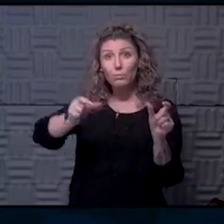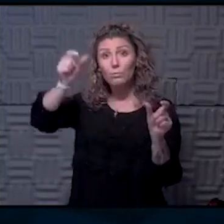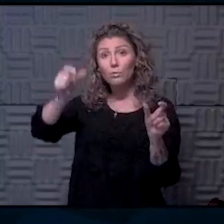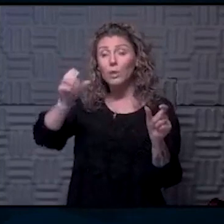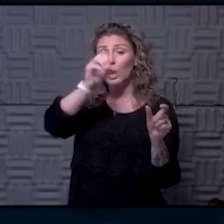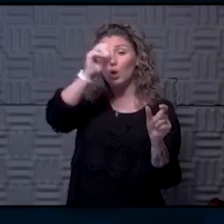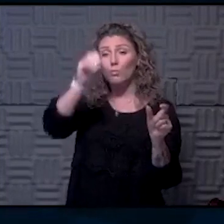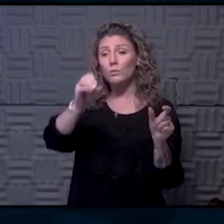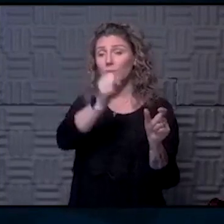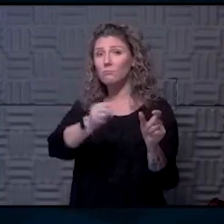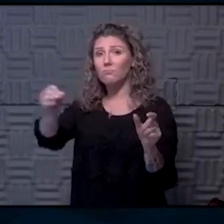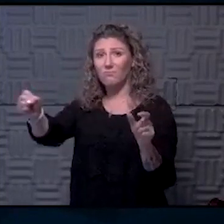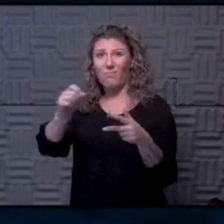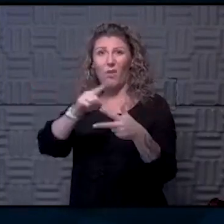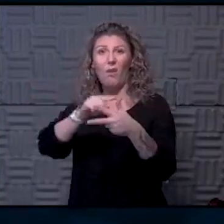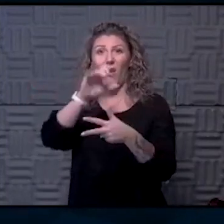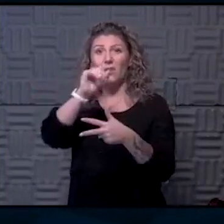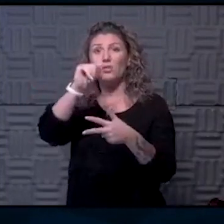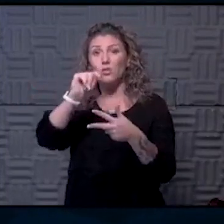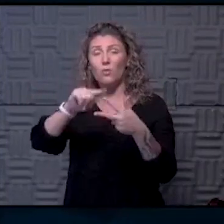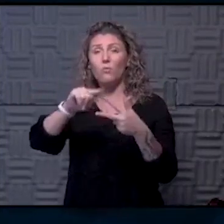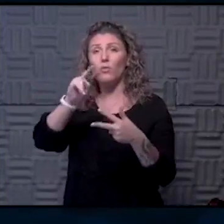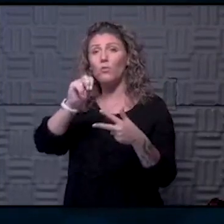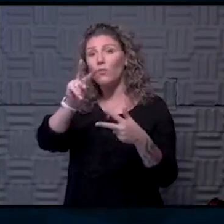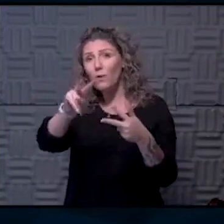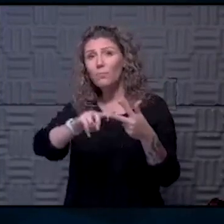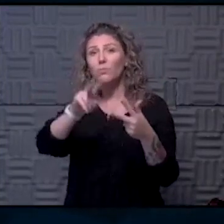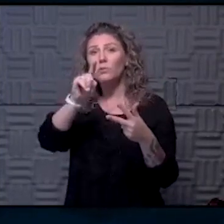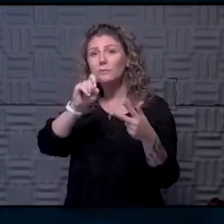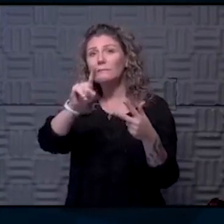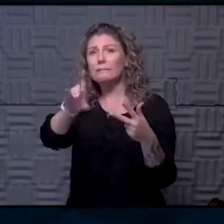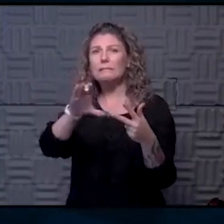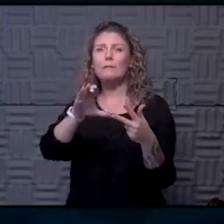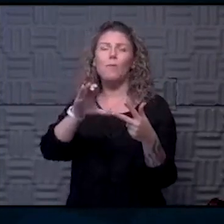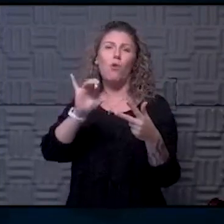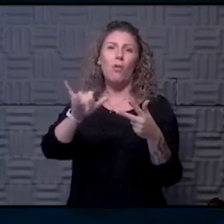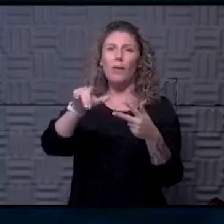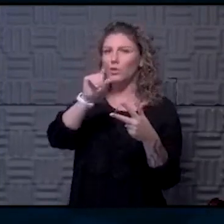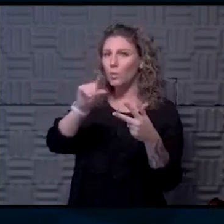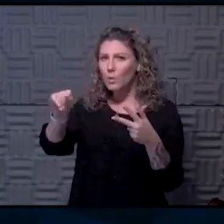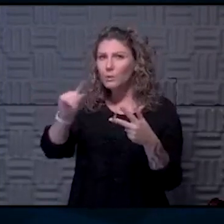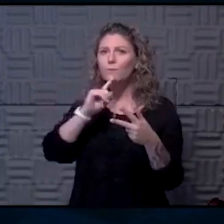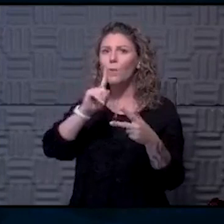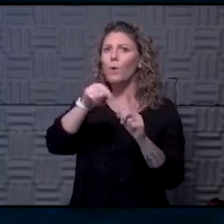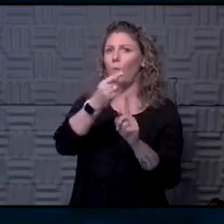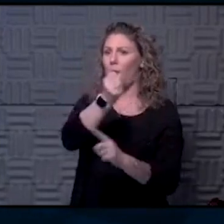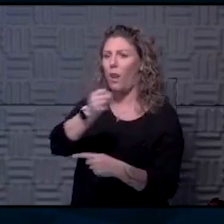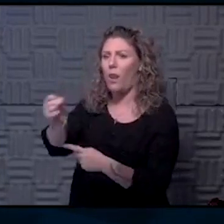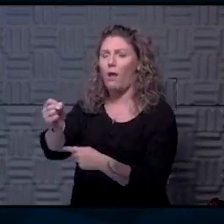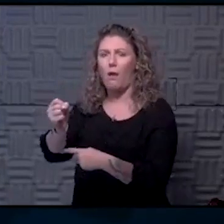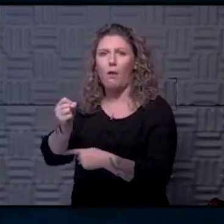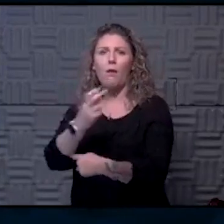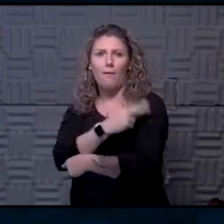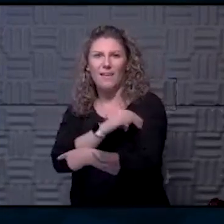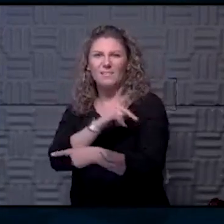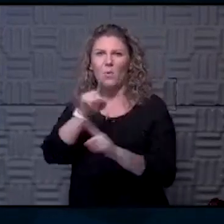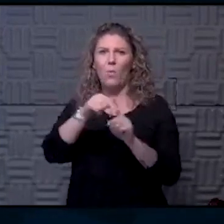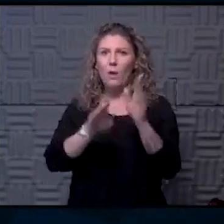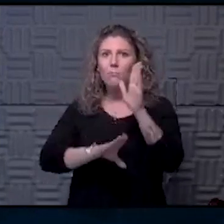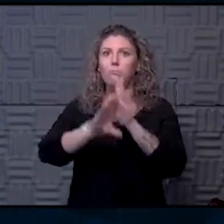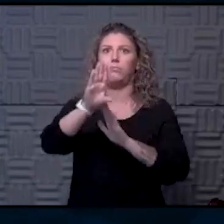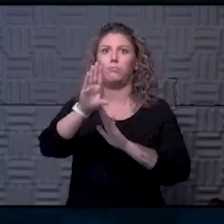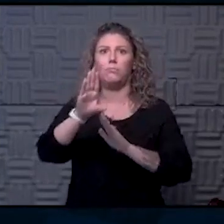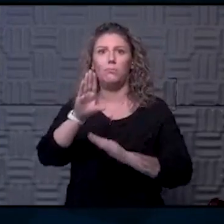our admissions in October, November, and December of 2020, sort of the peak time for hospitalizations, to the